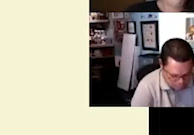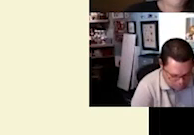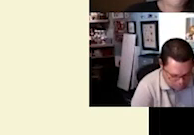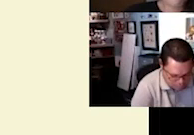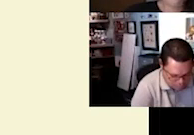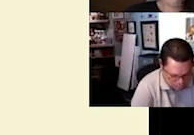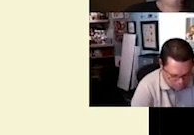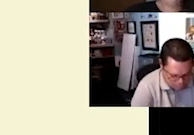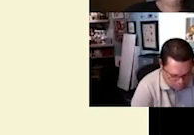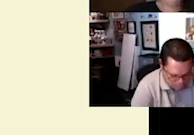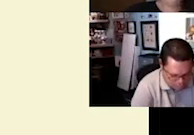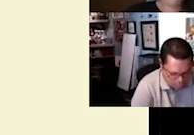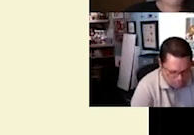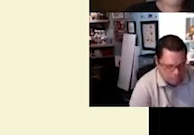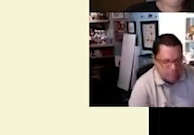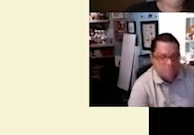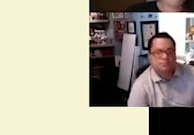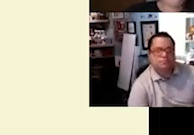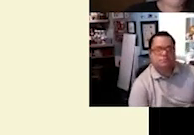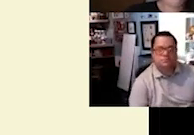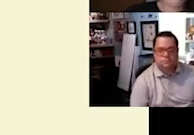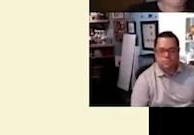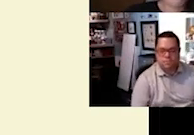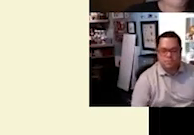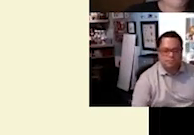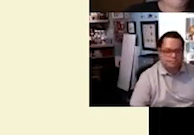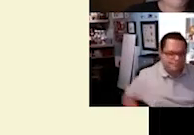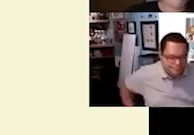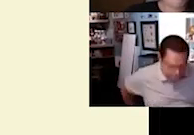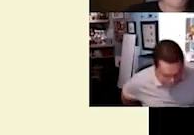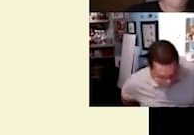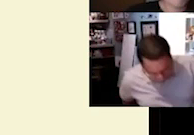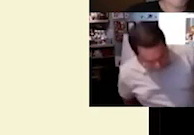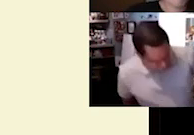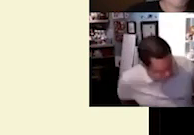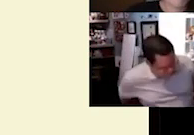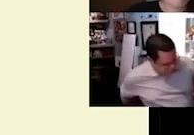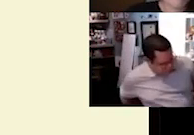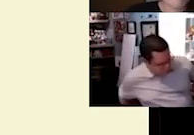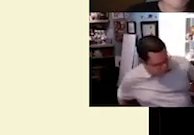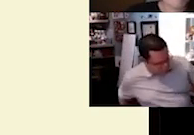Because I'm thinking of things like Eurocentrism, but it's actually a slightly different process for me.